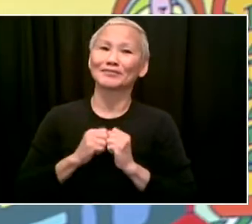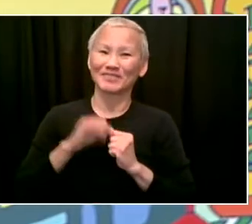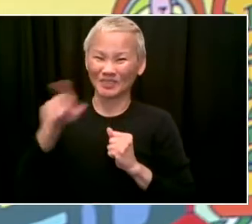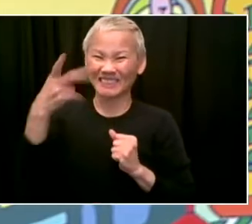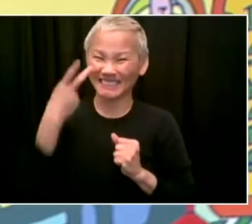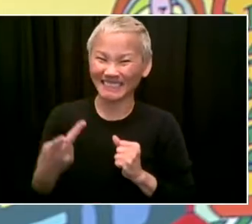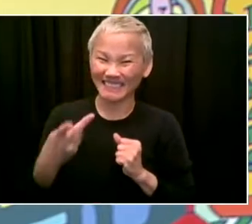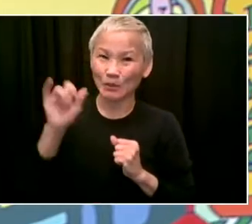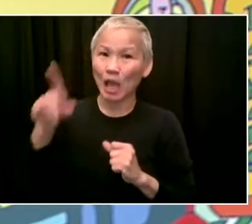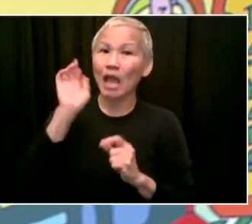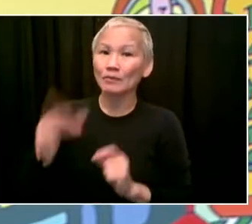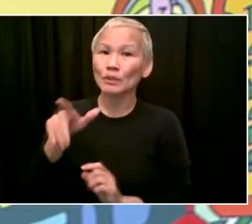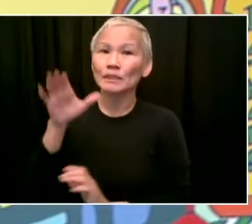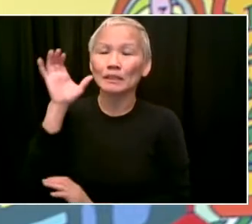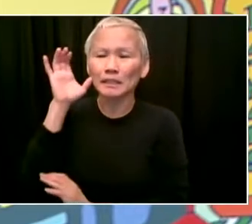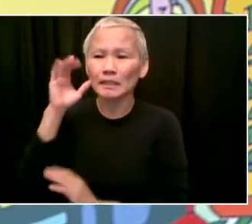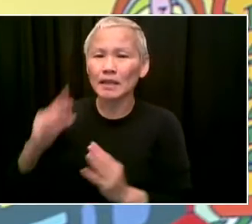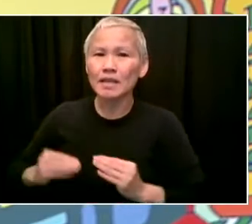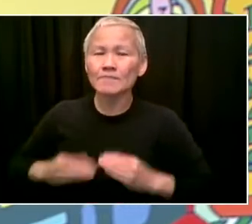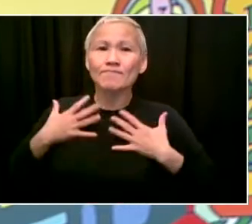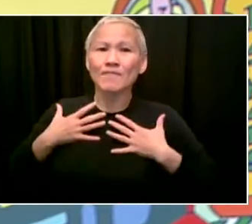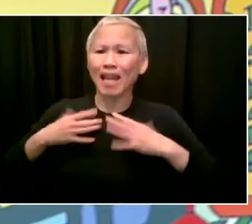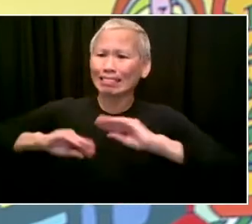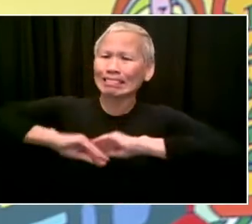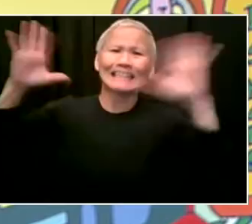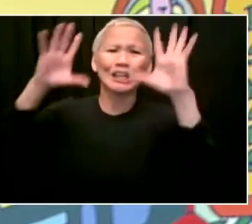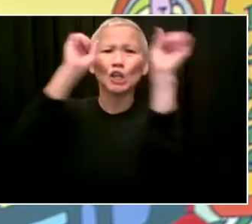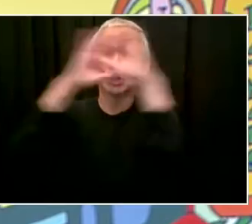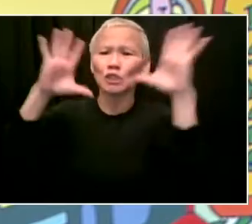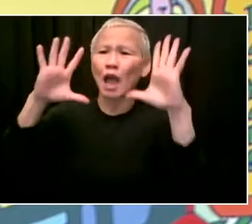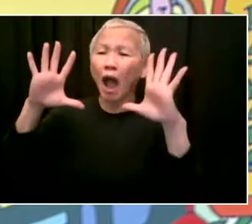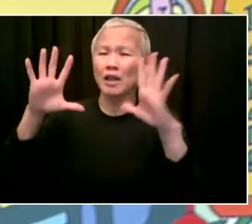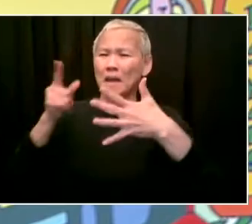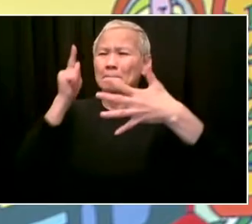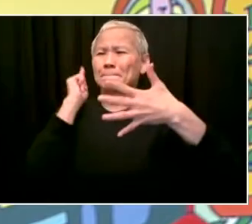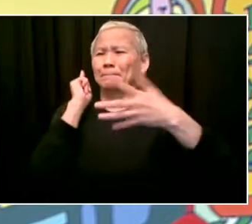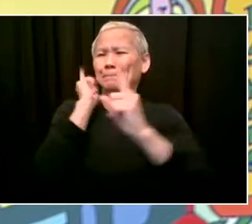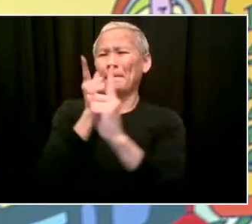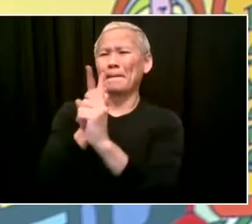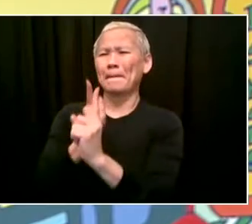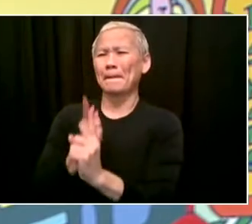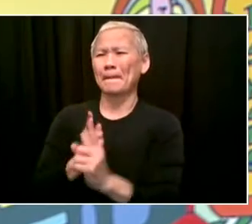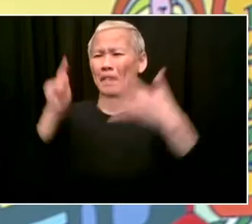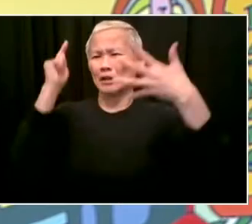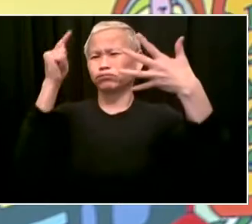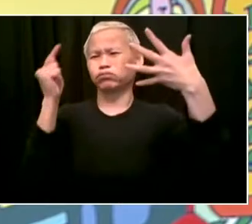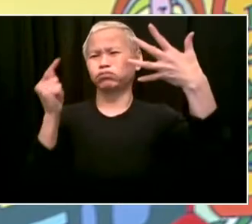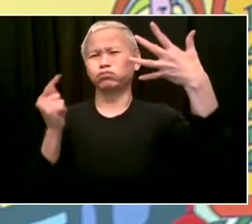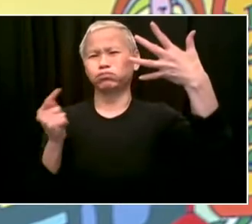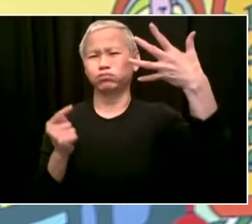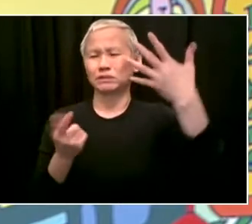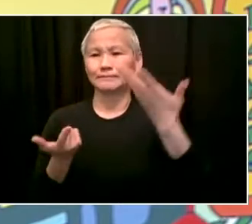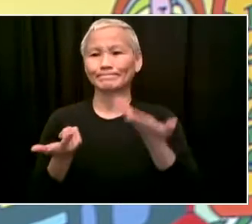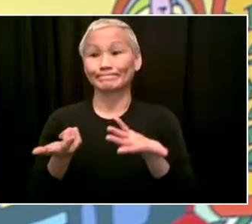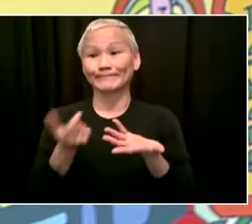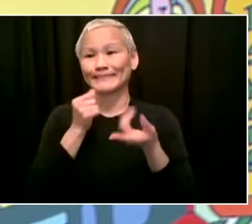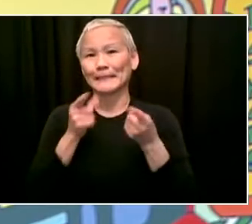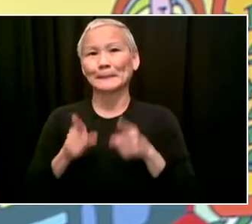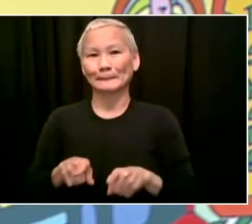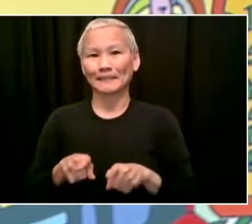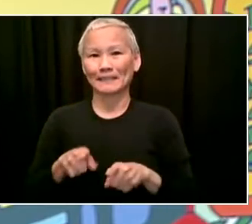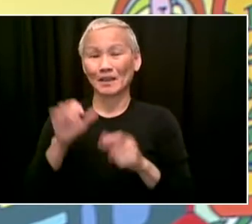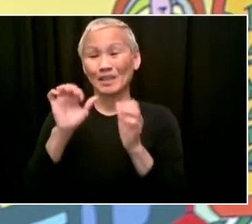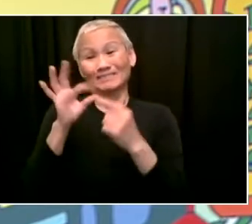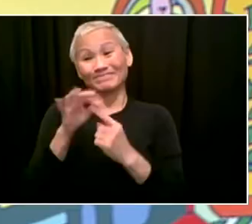give them a sense of where we're going. And I would call upon all the candidates to step up and do that for people. We still have a long time, it's a few